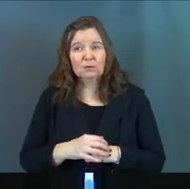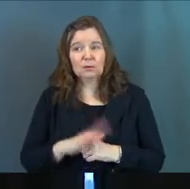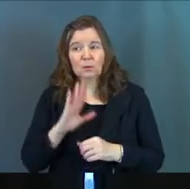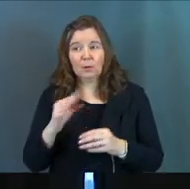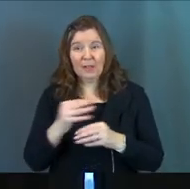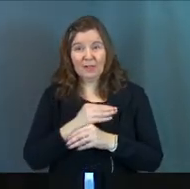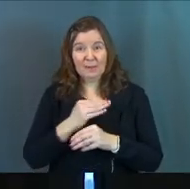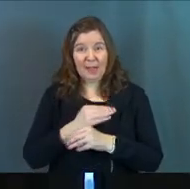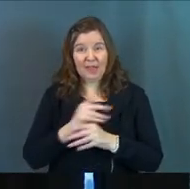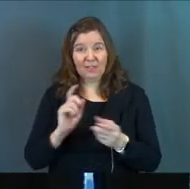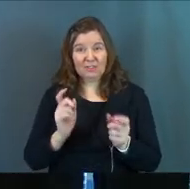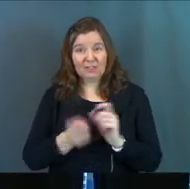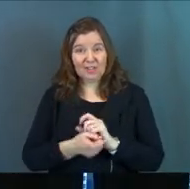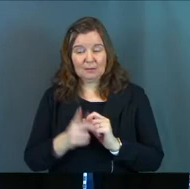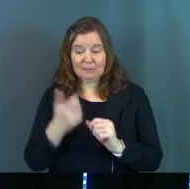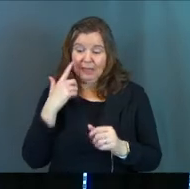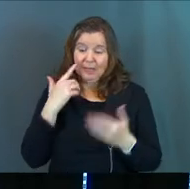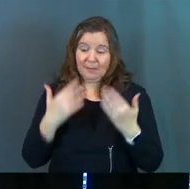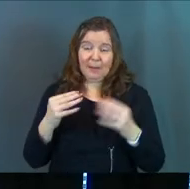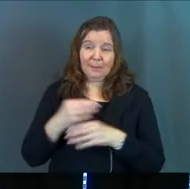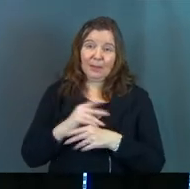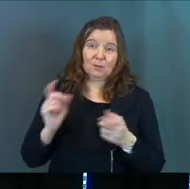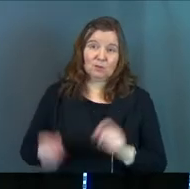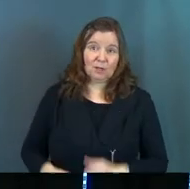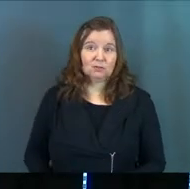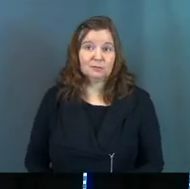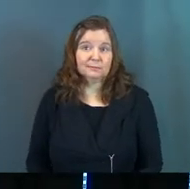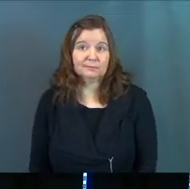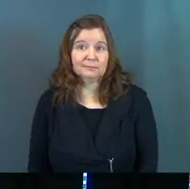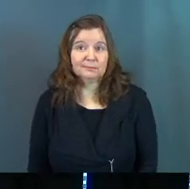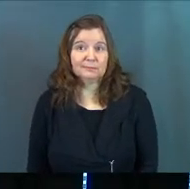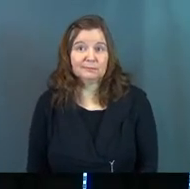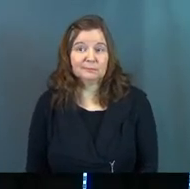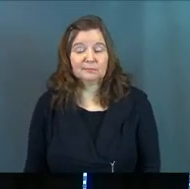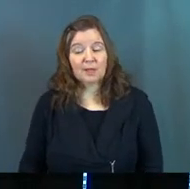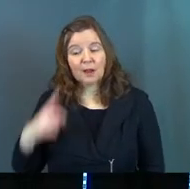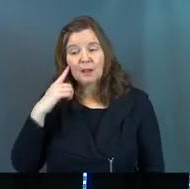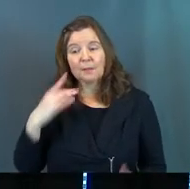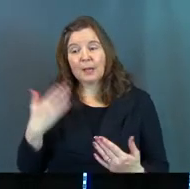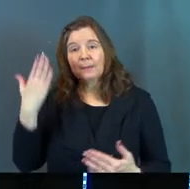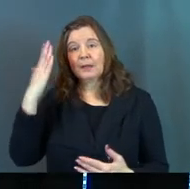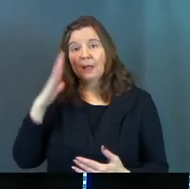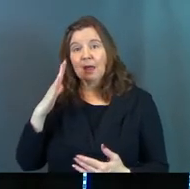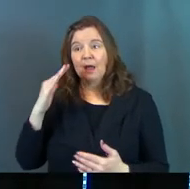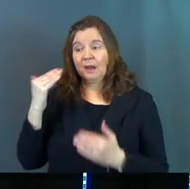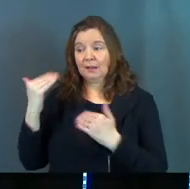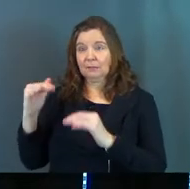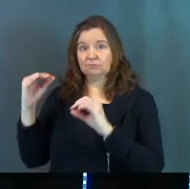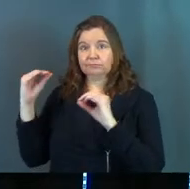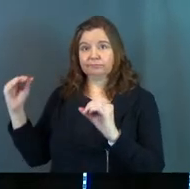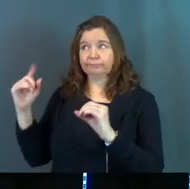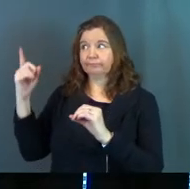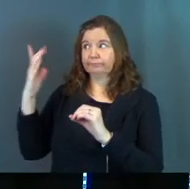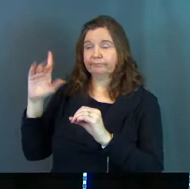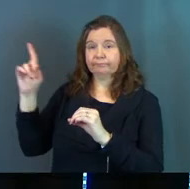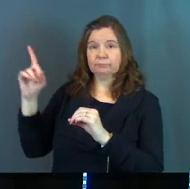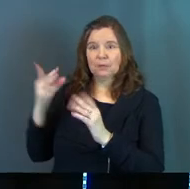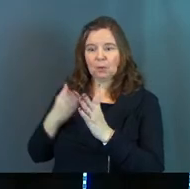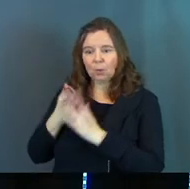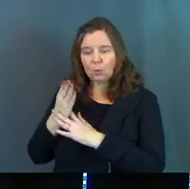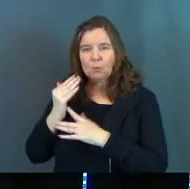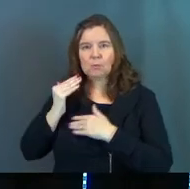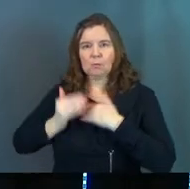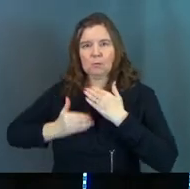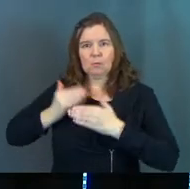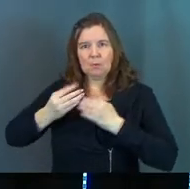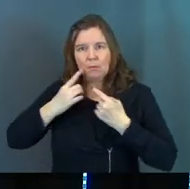Will the math change? Because I think maybe the math will change. And I think maybe God, being a limitless God, could get you